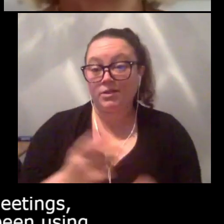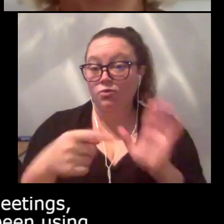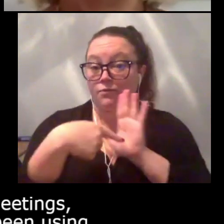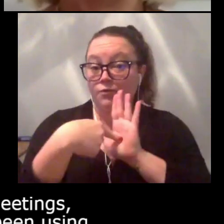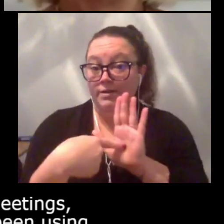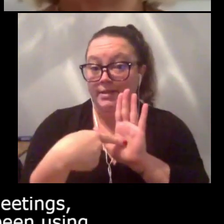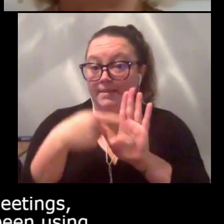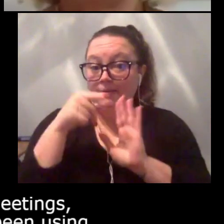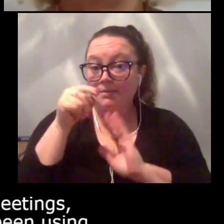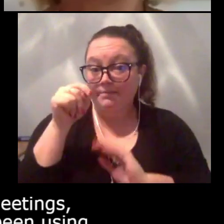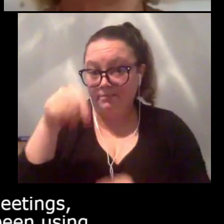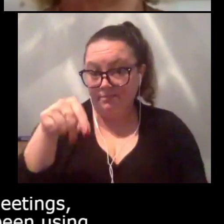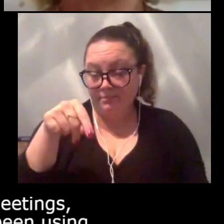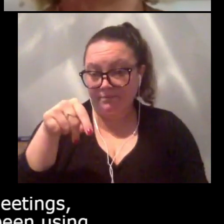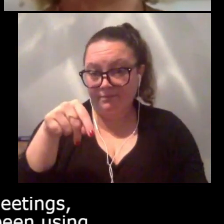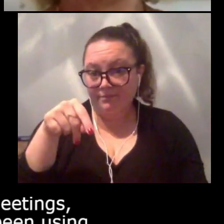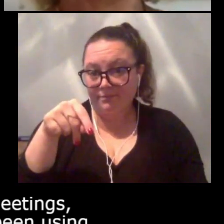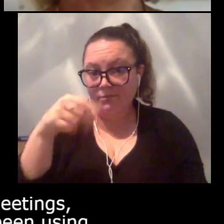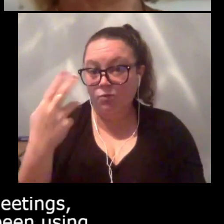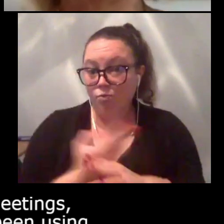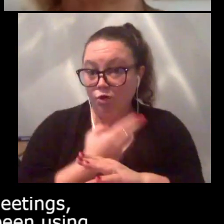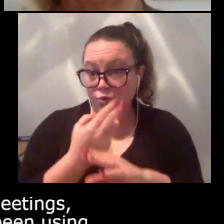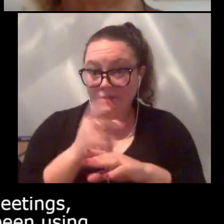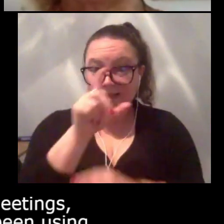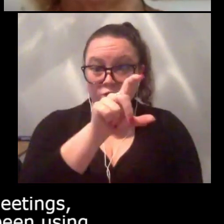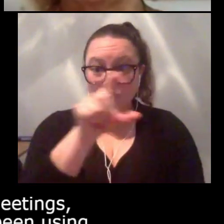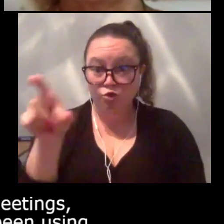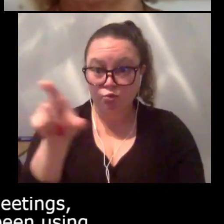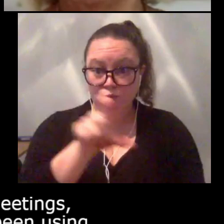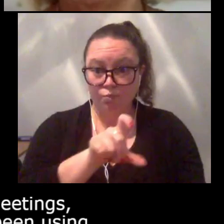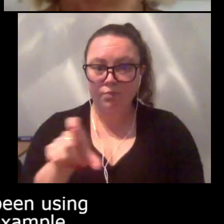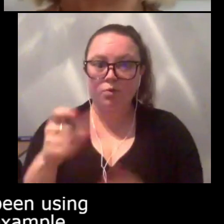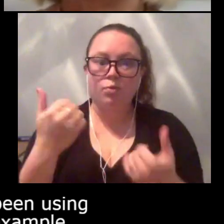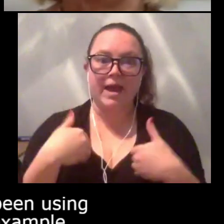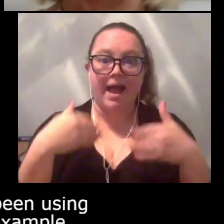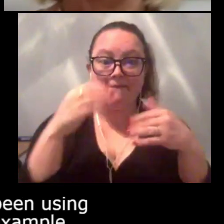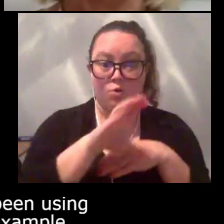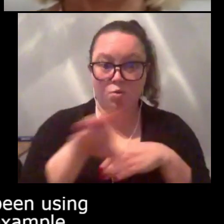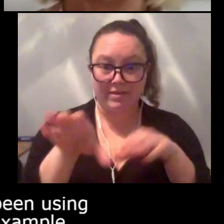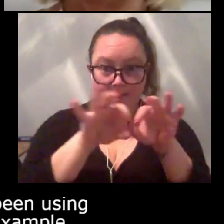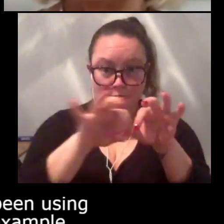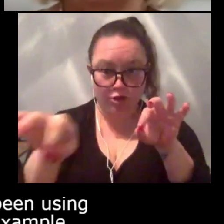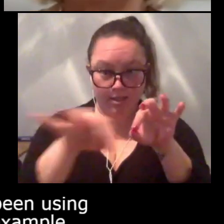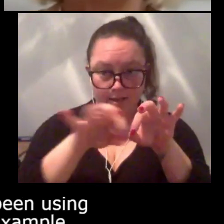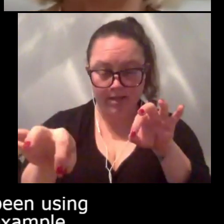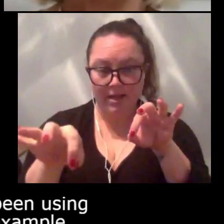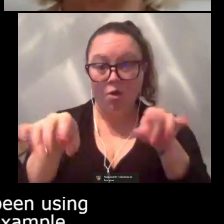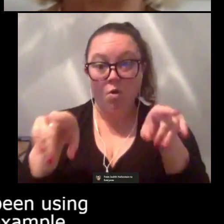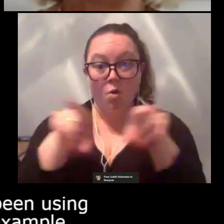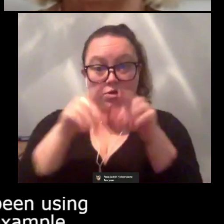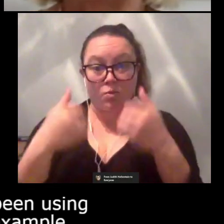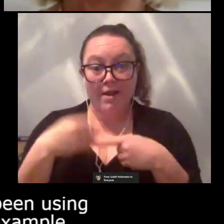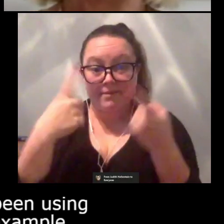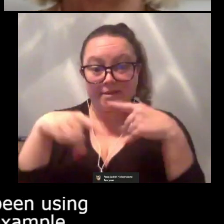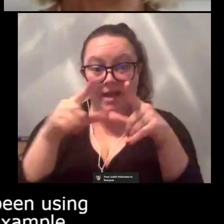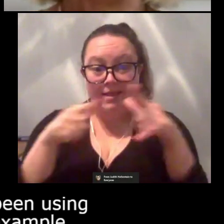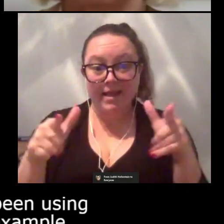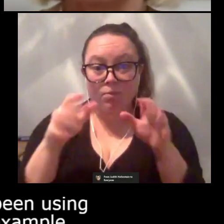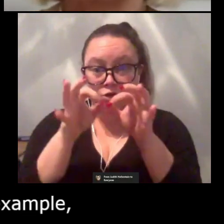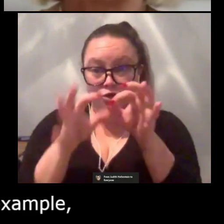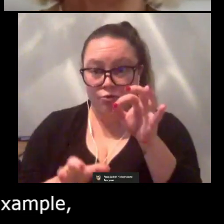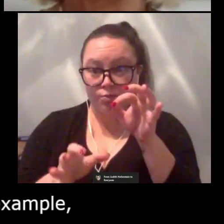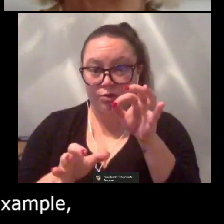here we're using Zoom with captioning and sign language interpretation